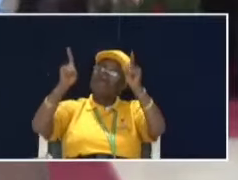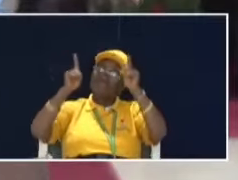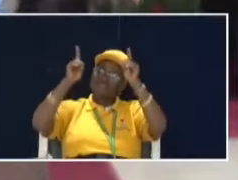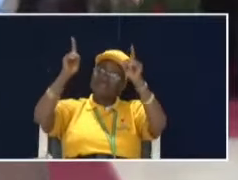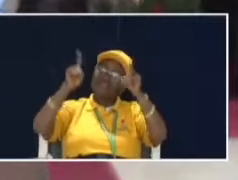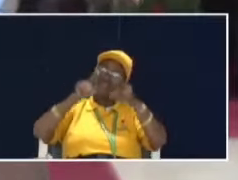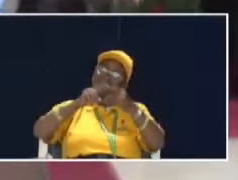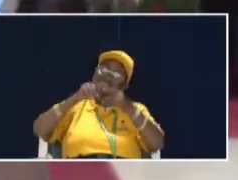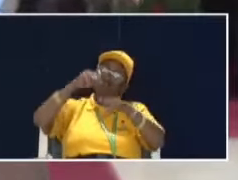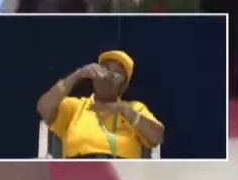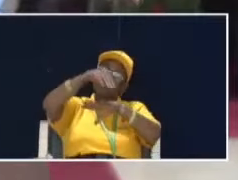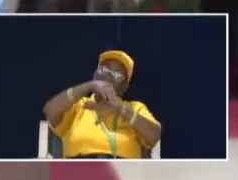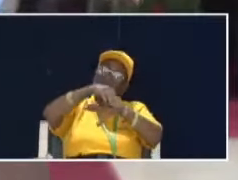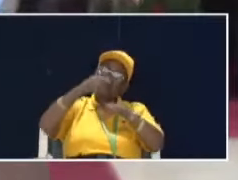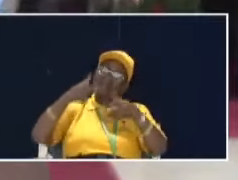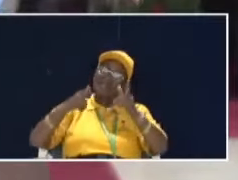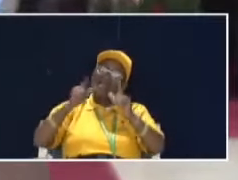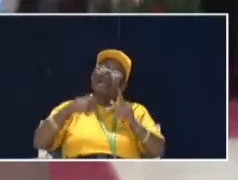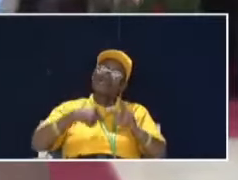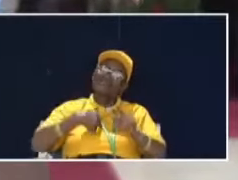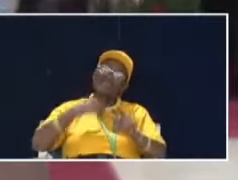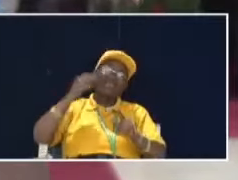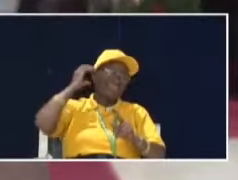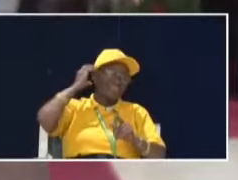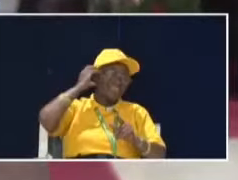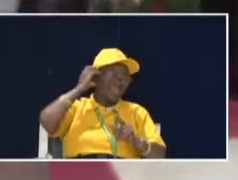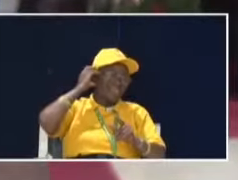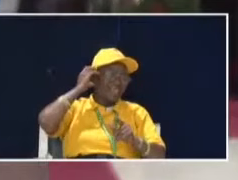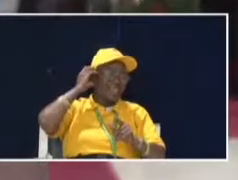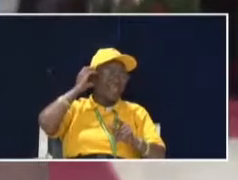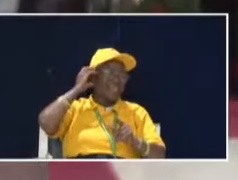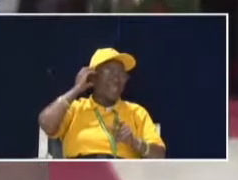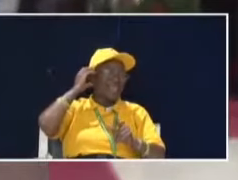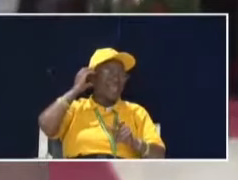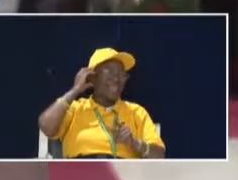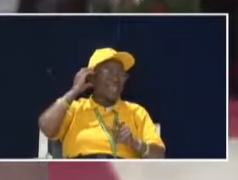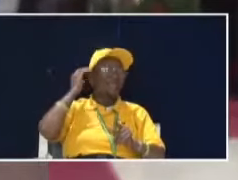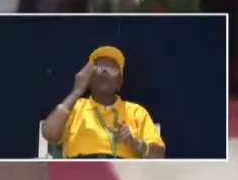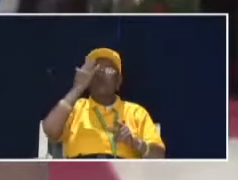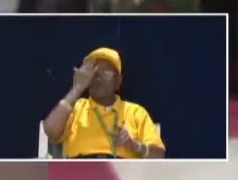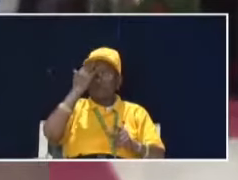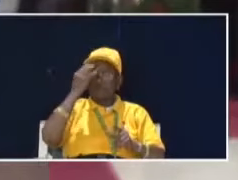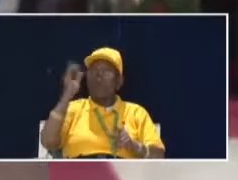Let me hear the call of destiny. Let me know where I'm heading.